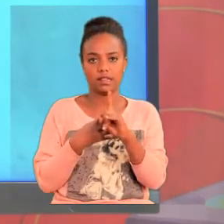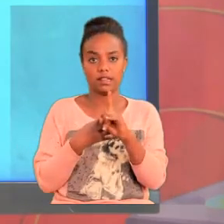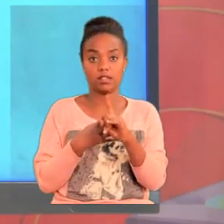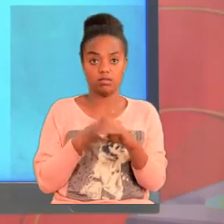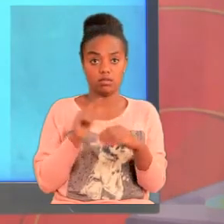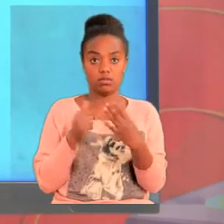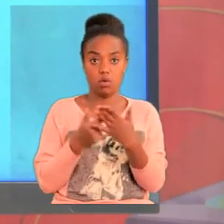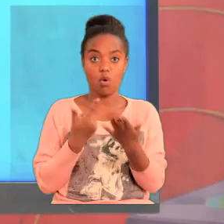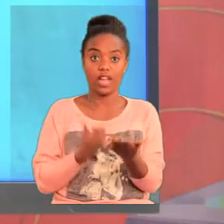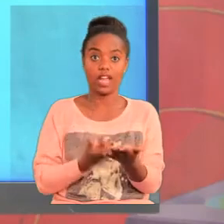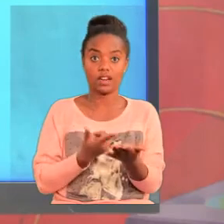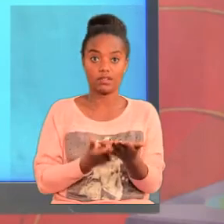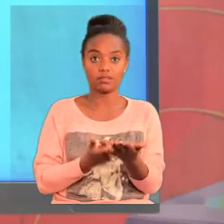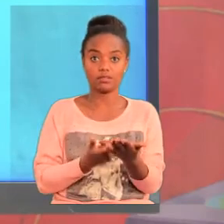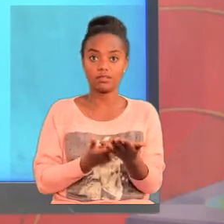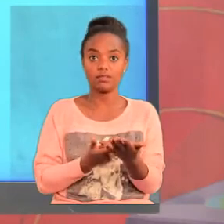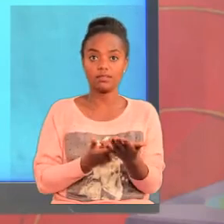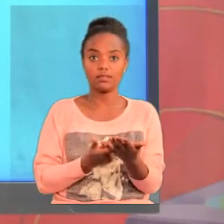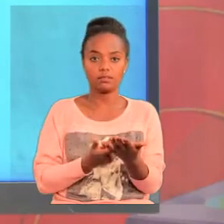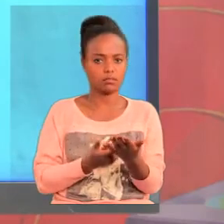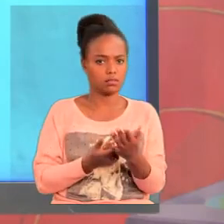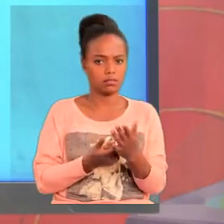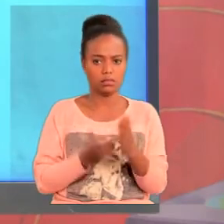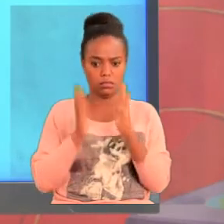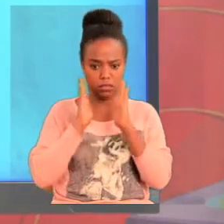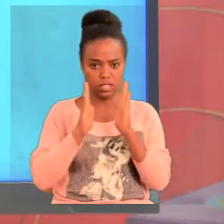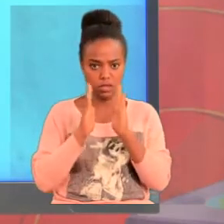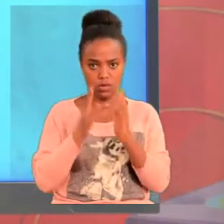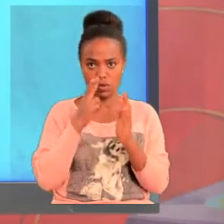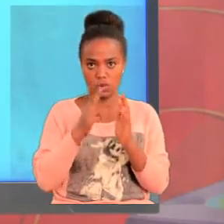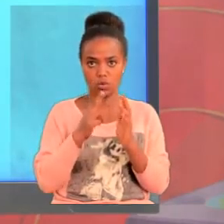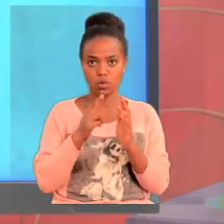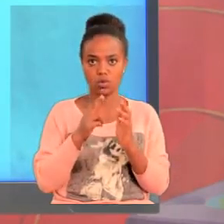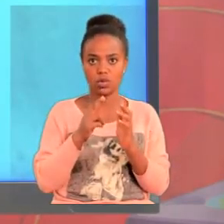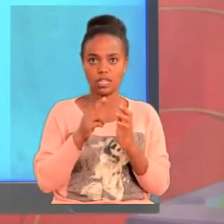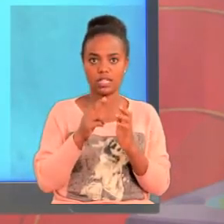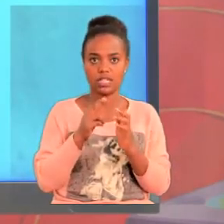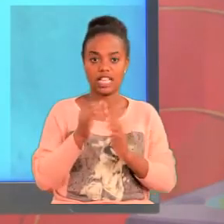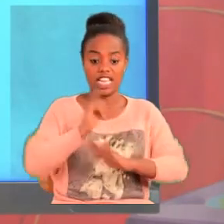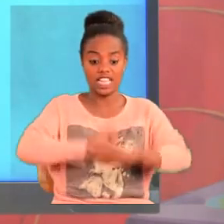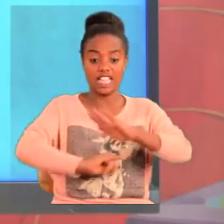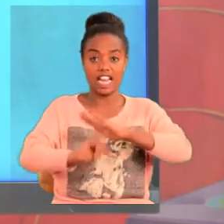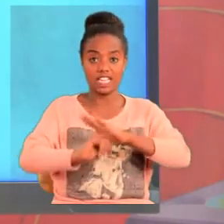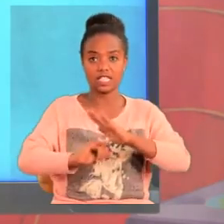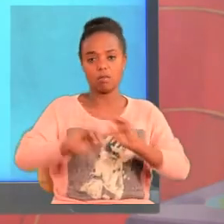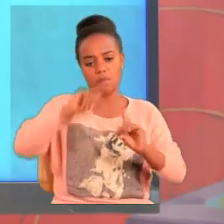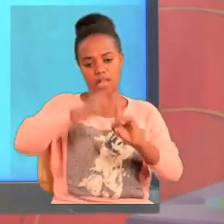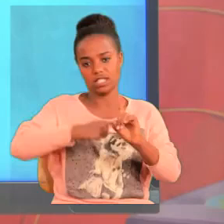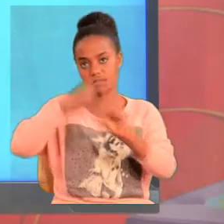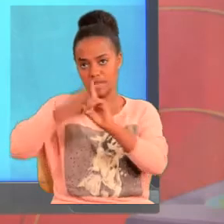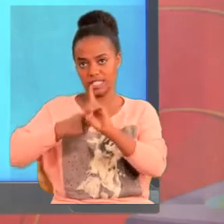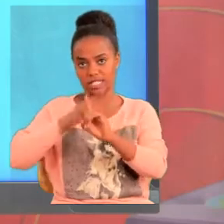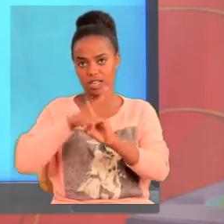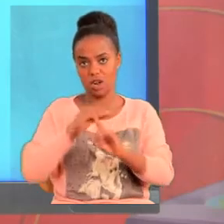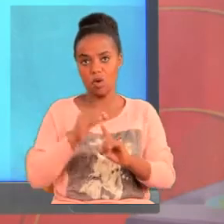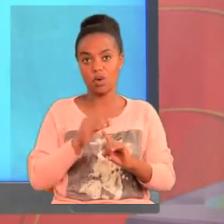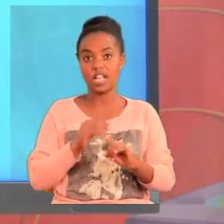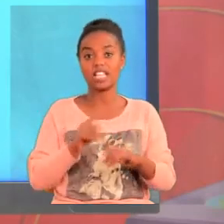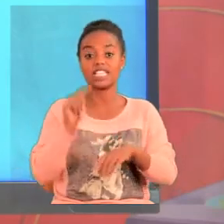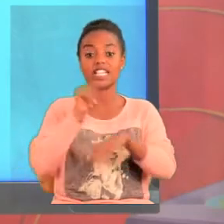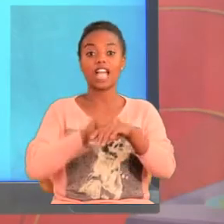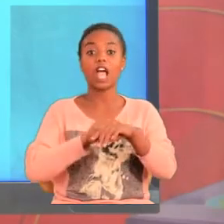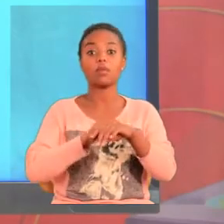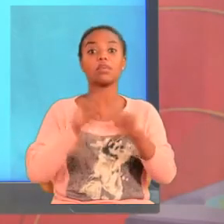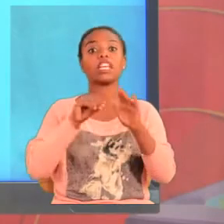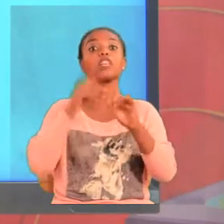So here, be careful, the interest rate is it's per month and the time is in months,